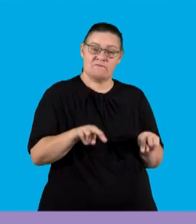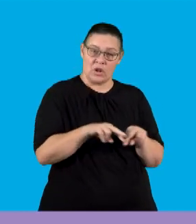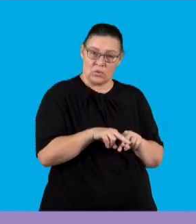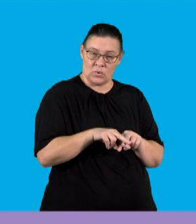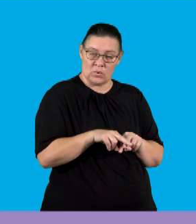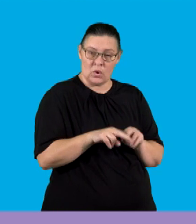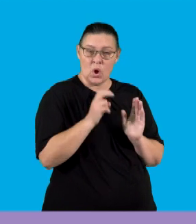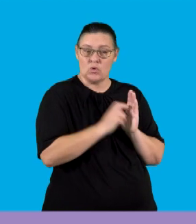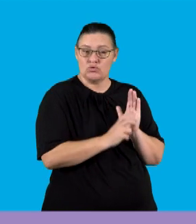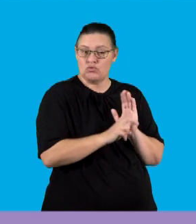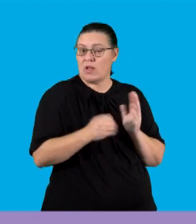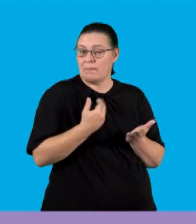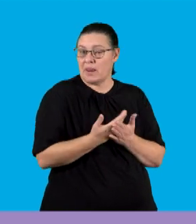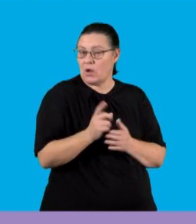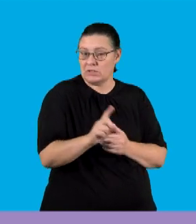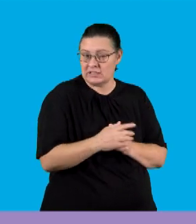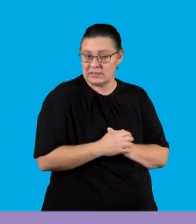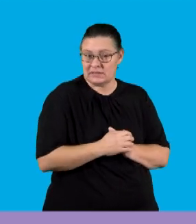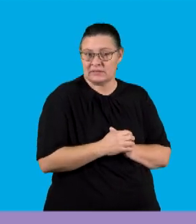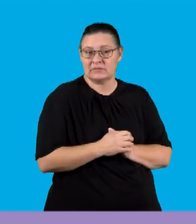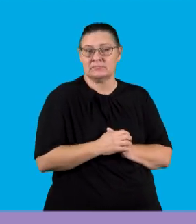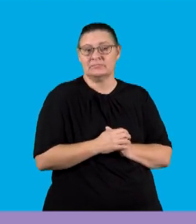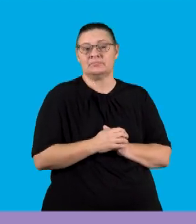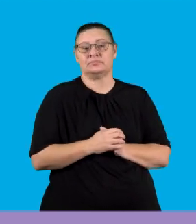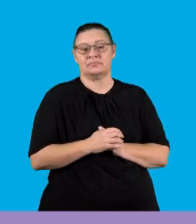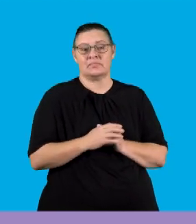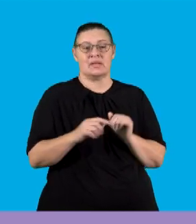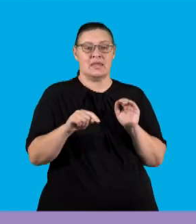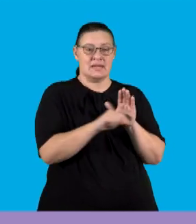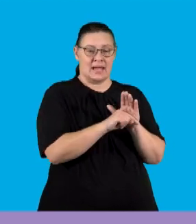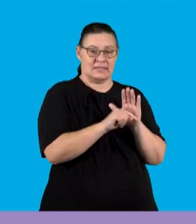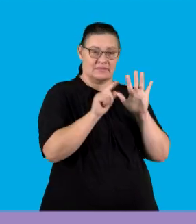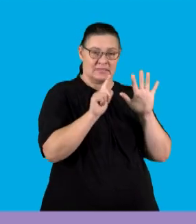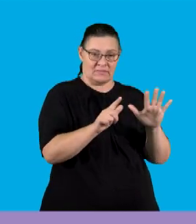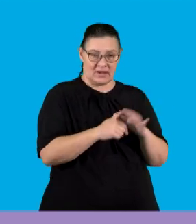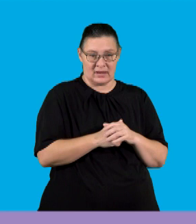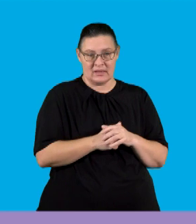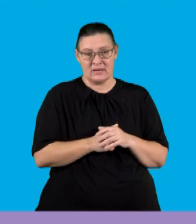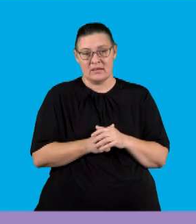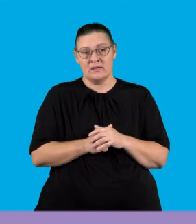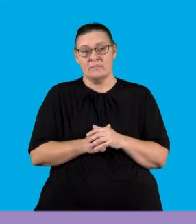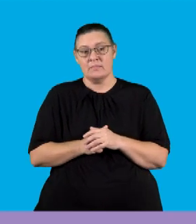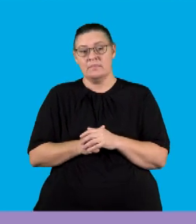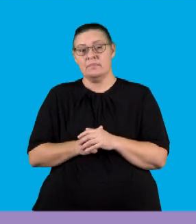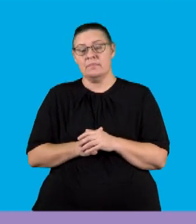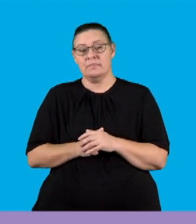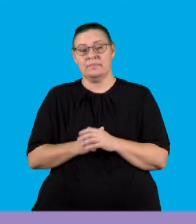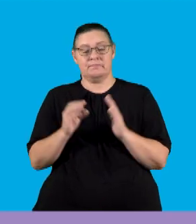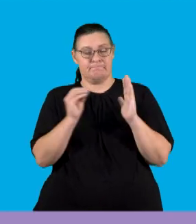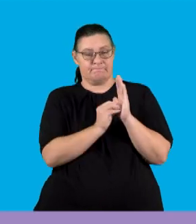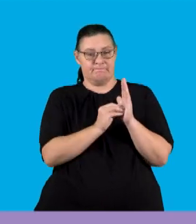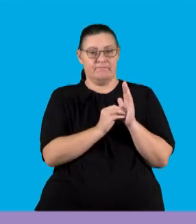let this rule apply to? Yes, it is the -7. So a -7 is the one that is going